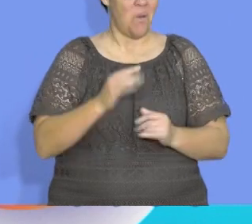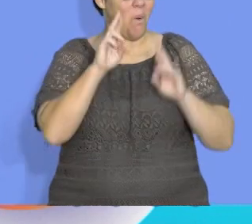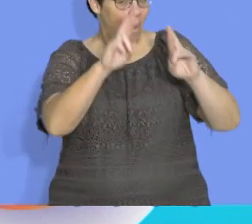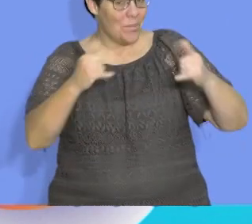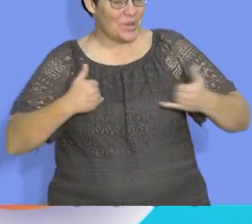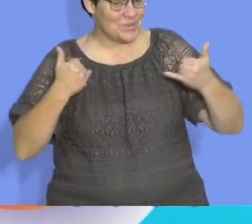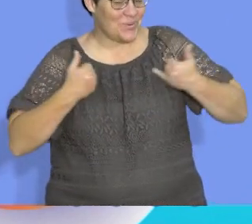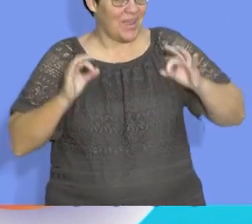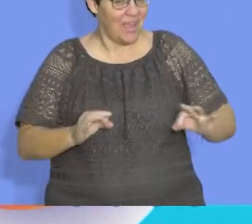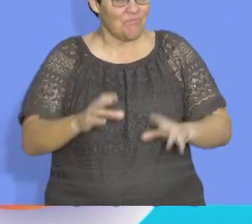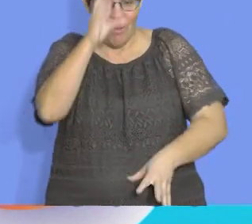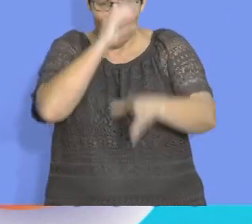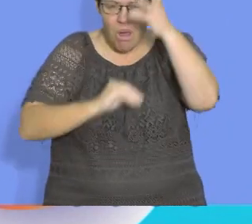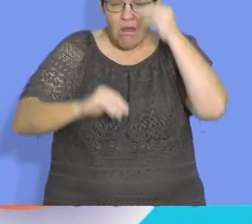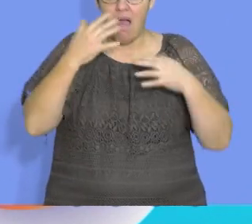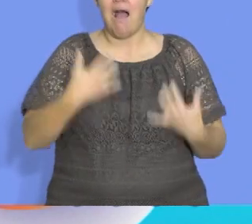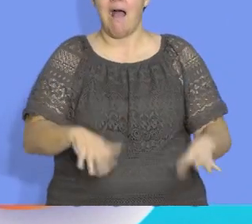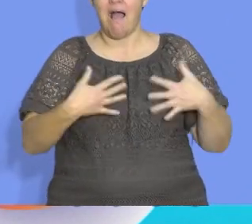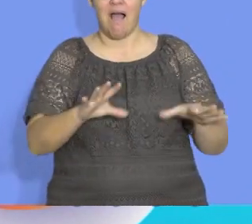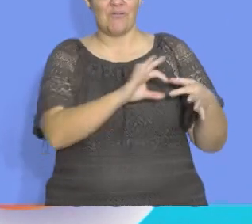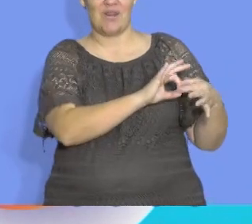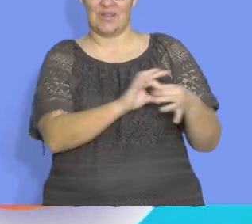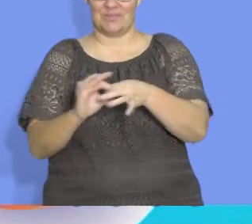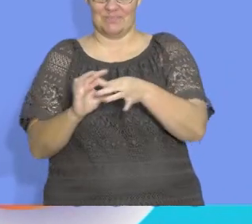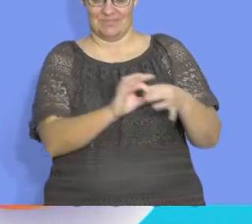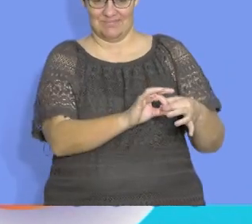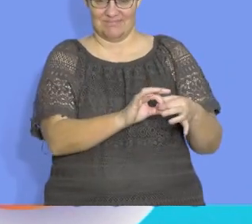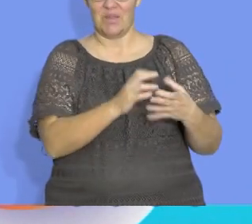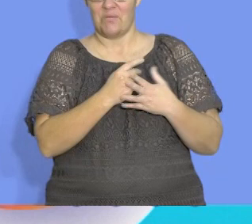Thank you so much. I hope you've enjoyed that lesson and you've learned more